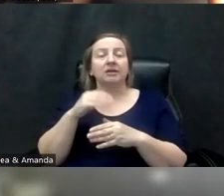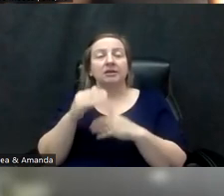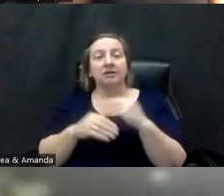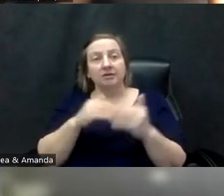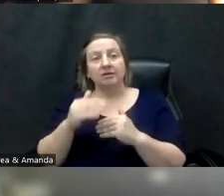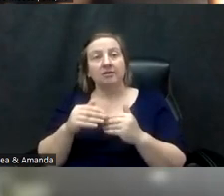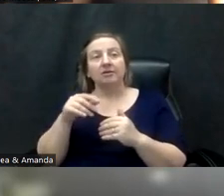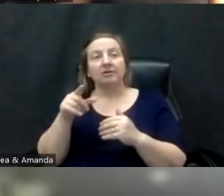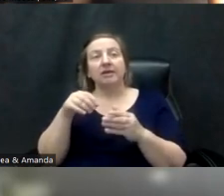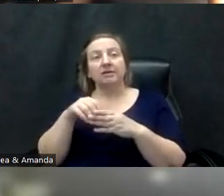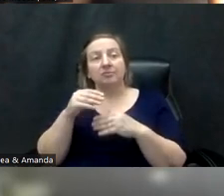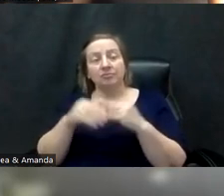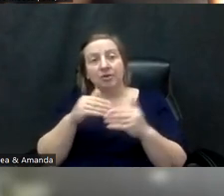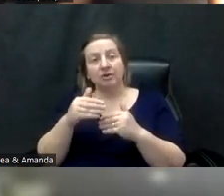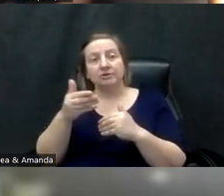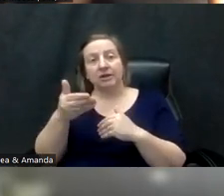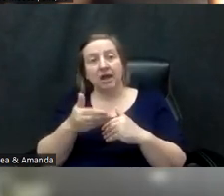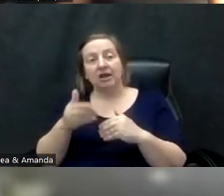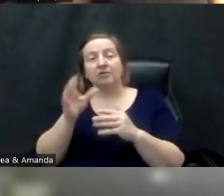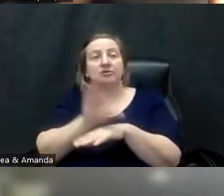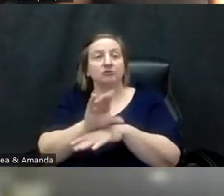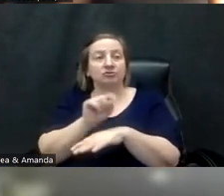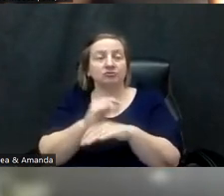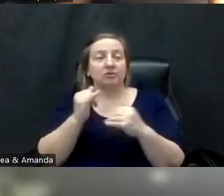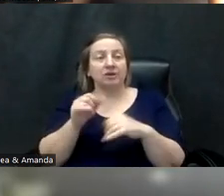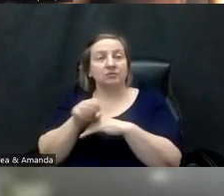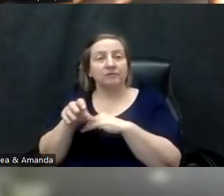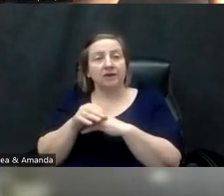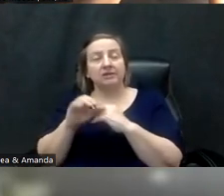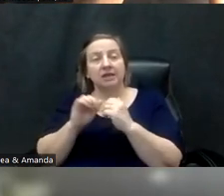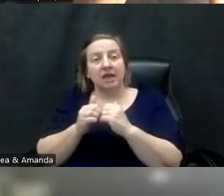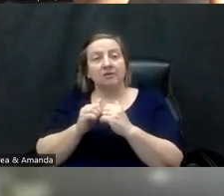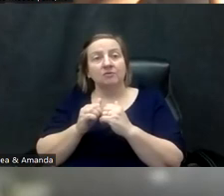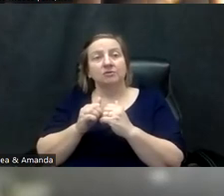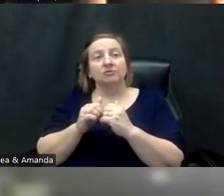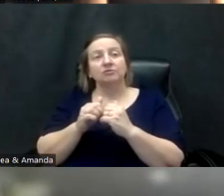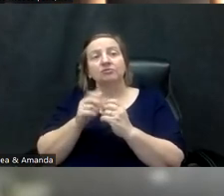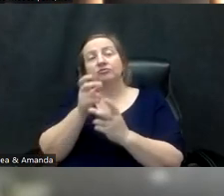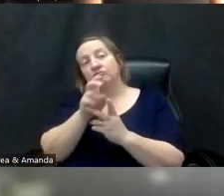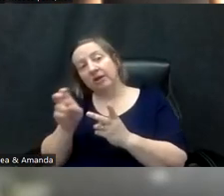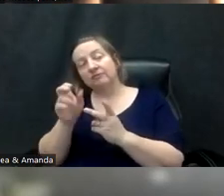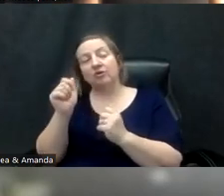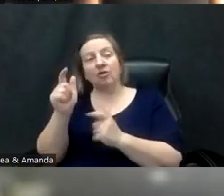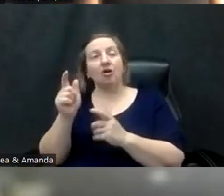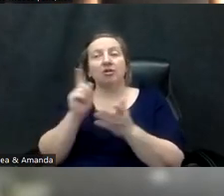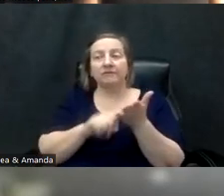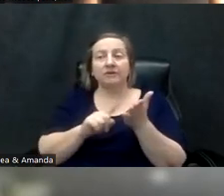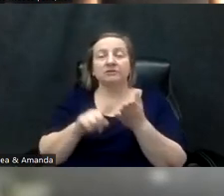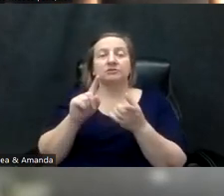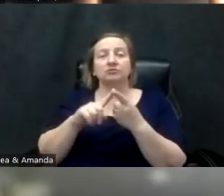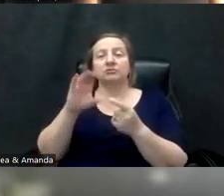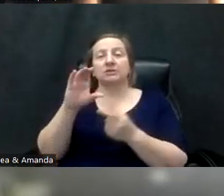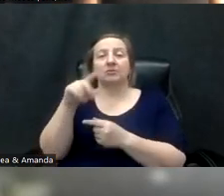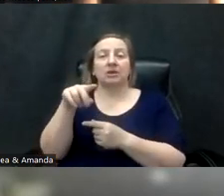they are in the process of hiring a consultant right now to advise them on how to transfer all investigations to CPRA. Right